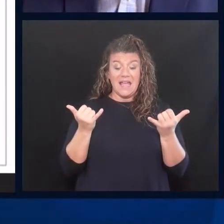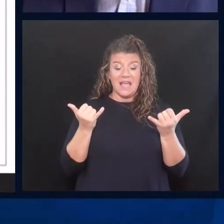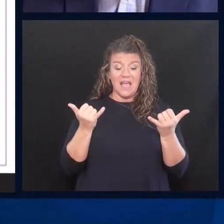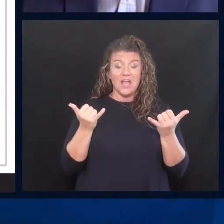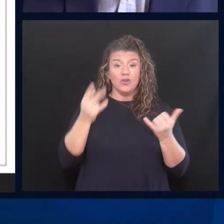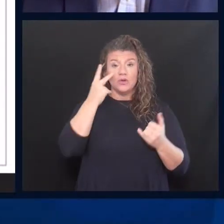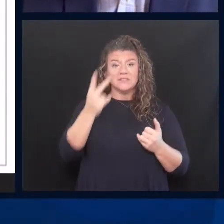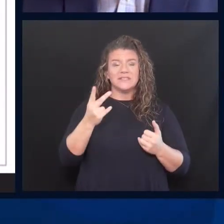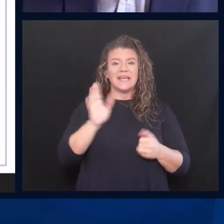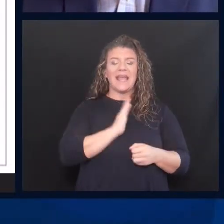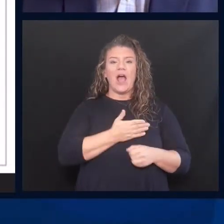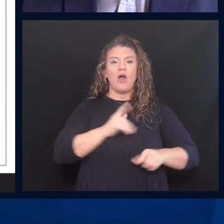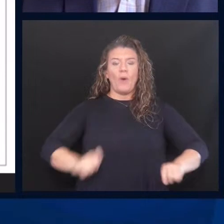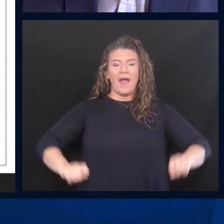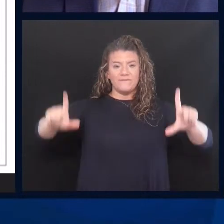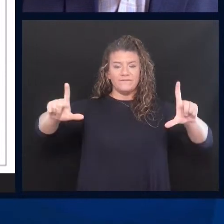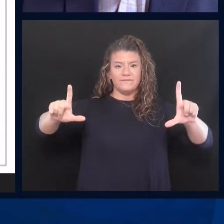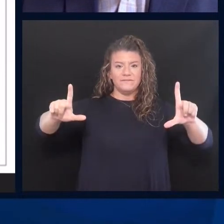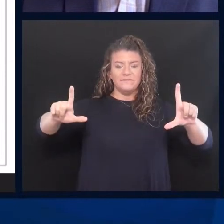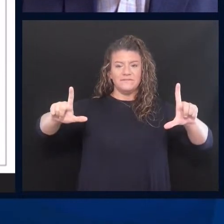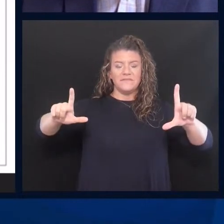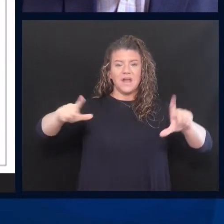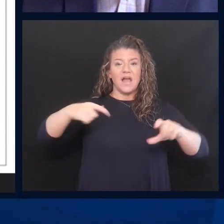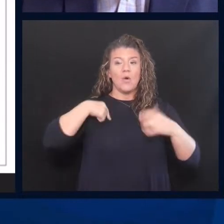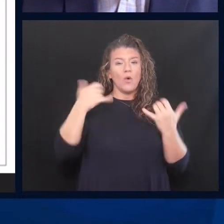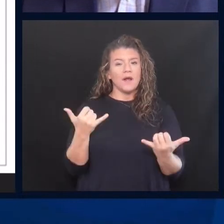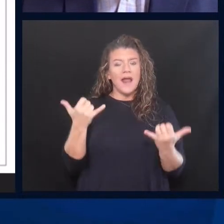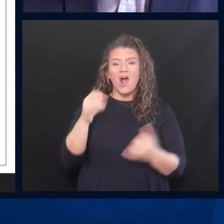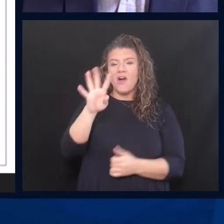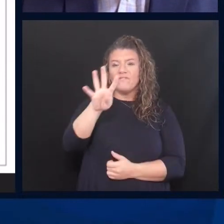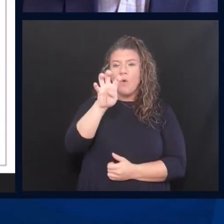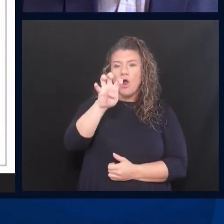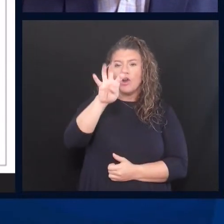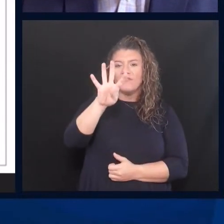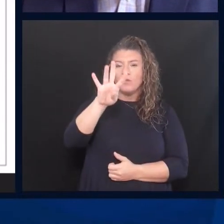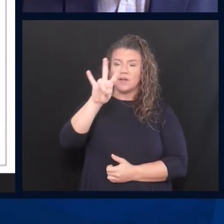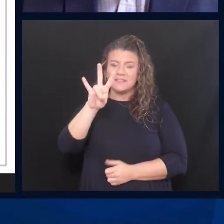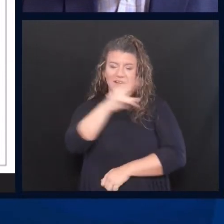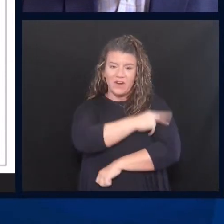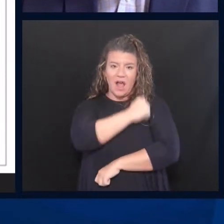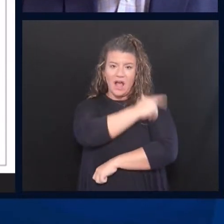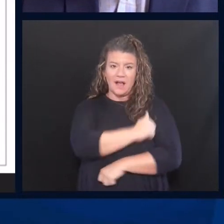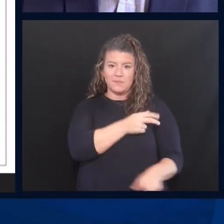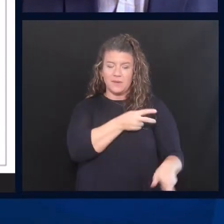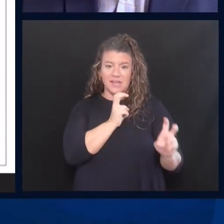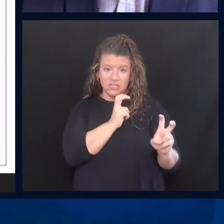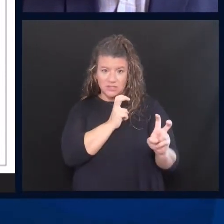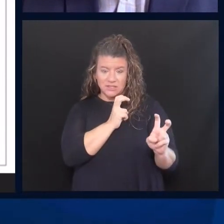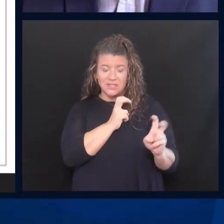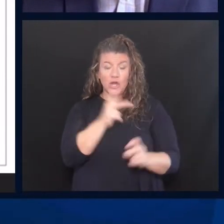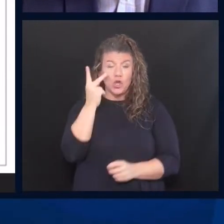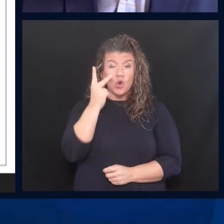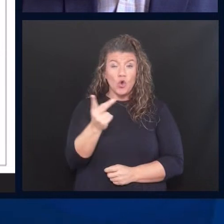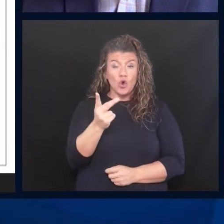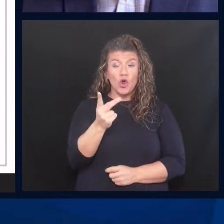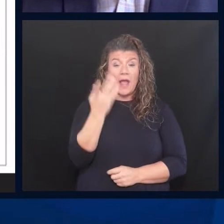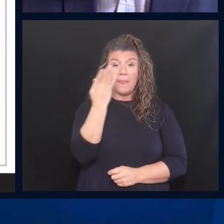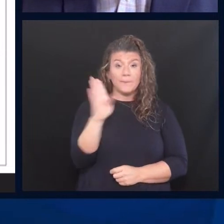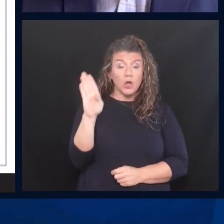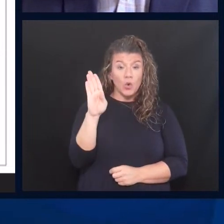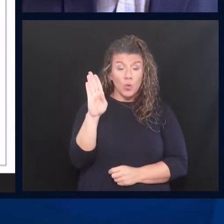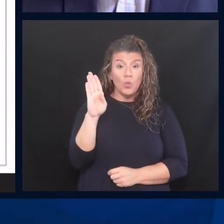or put up the graph, we are now at 447 hospitalizations. You look at the